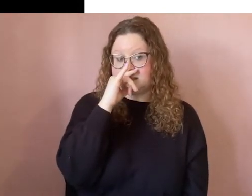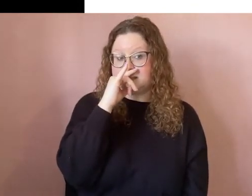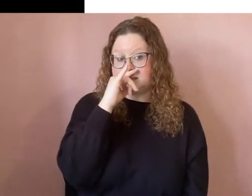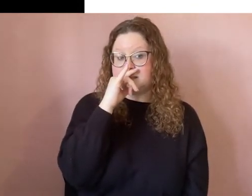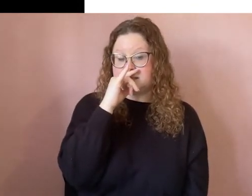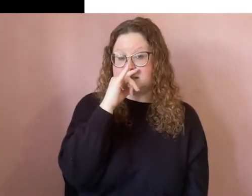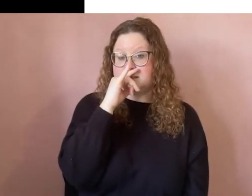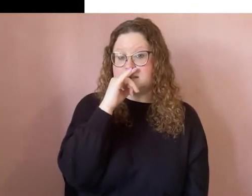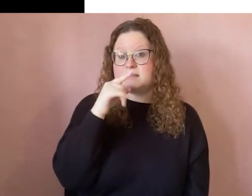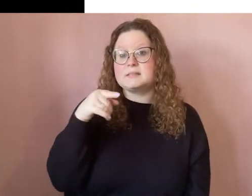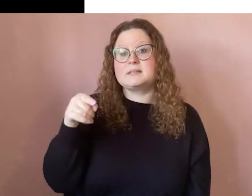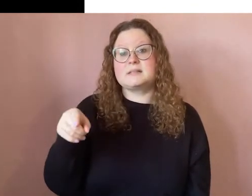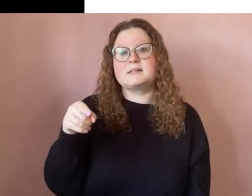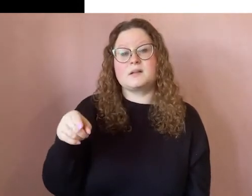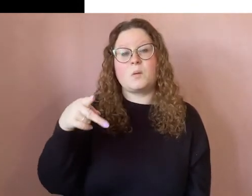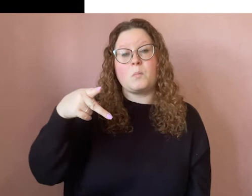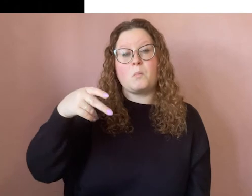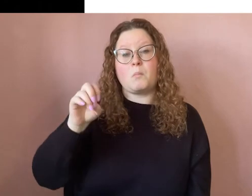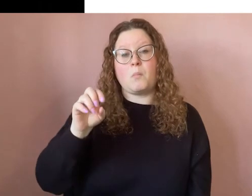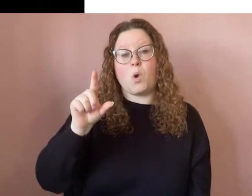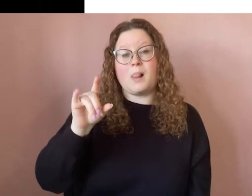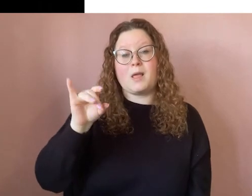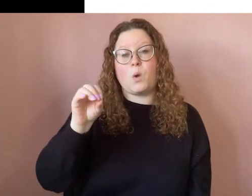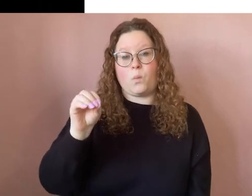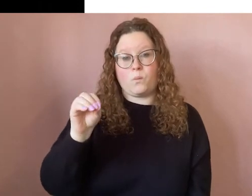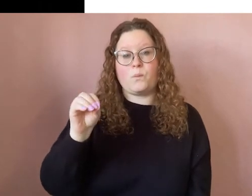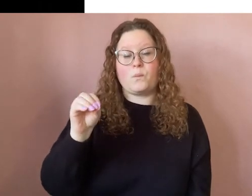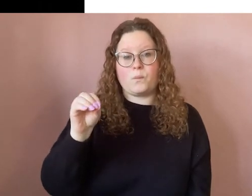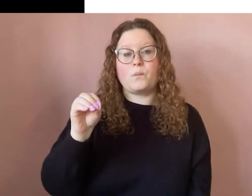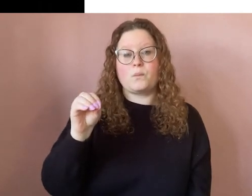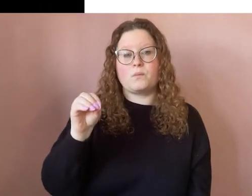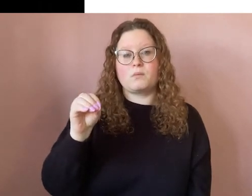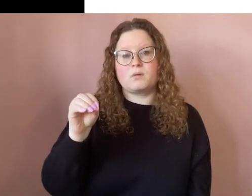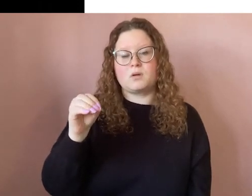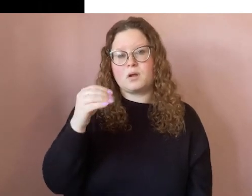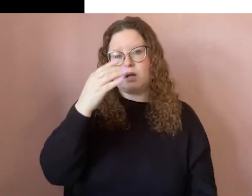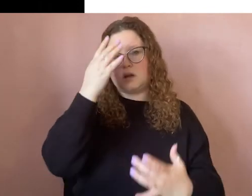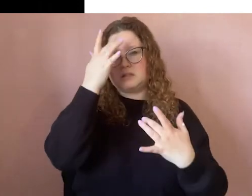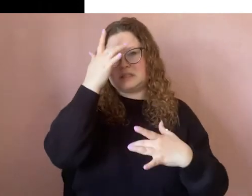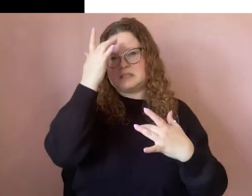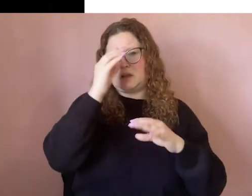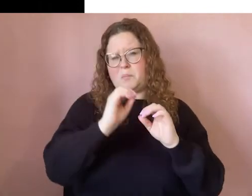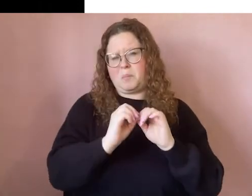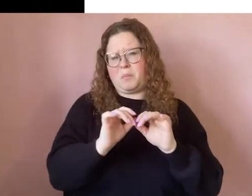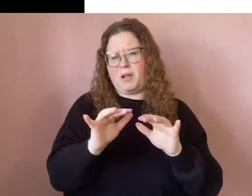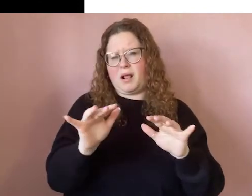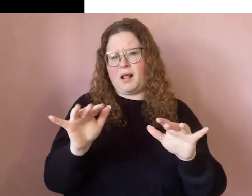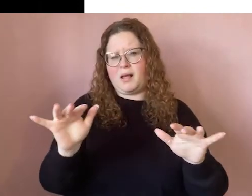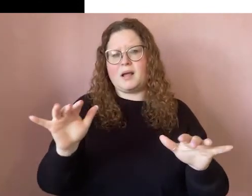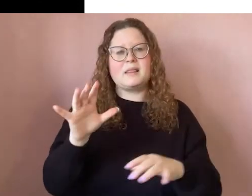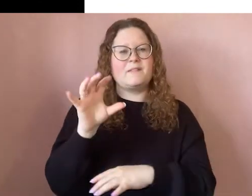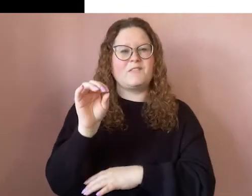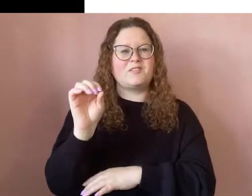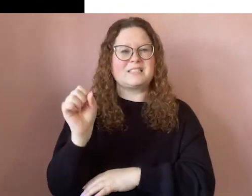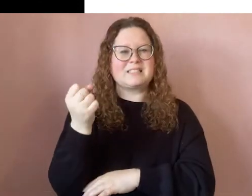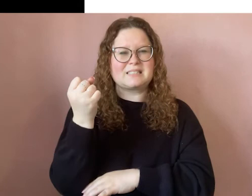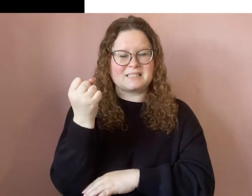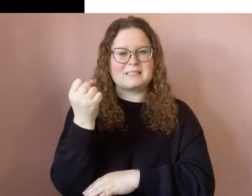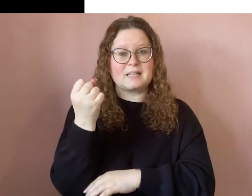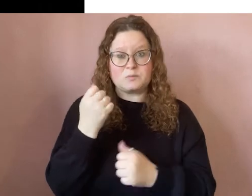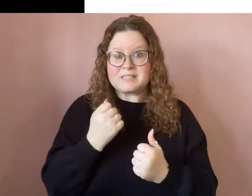that James Stewart, because he had this pal, this big tall rabbit, was put in a mental health institution that was a joke. It